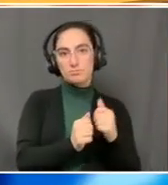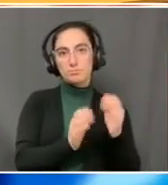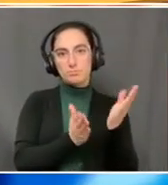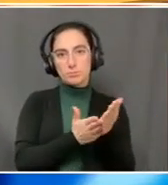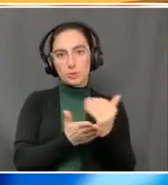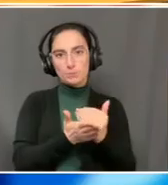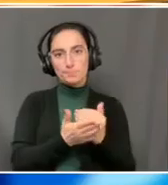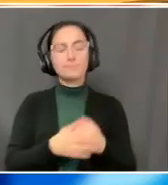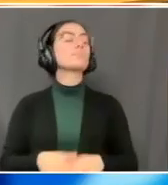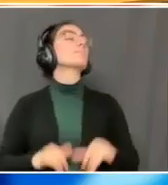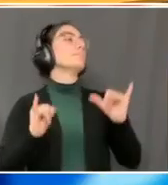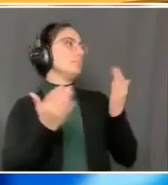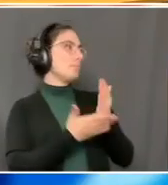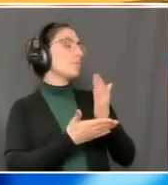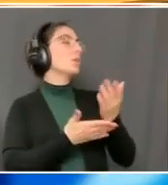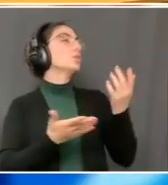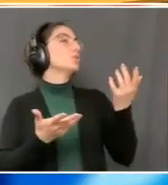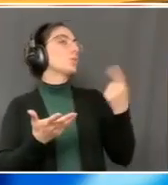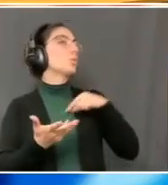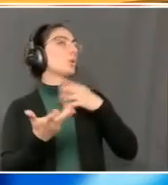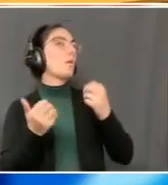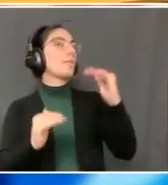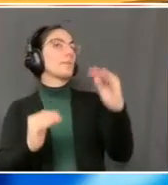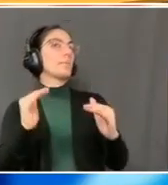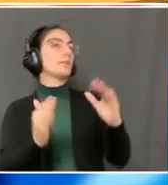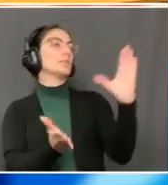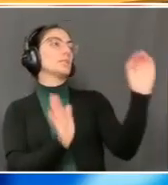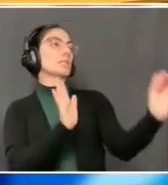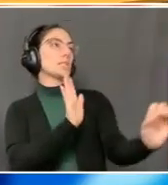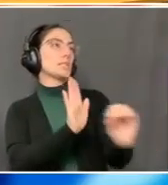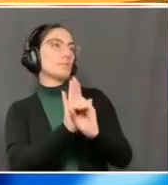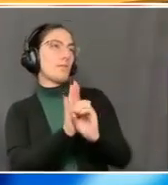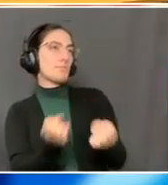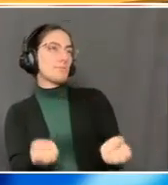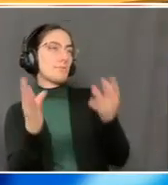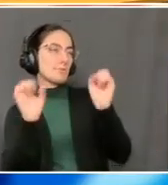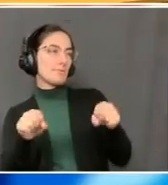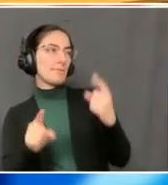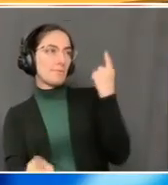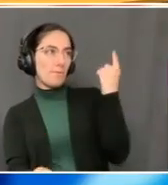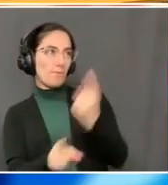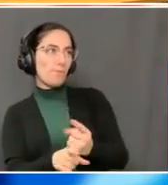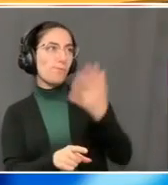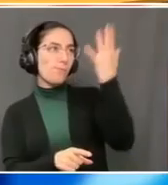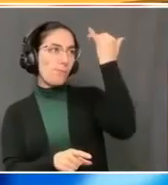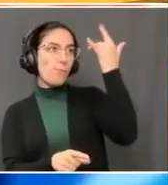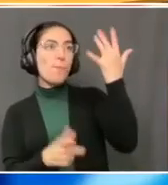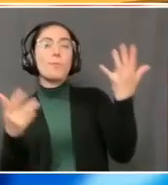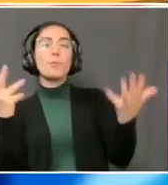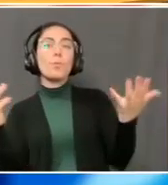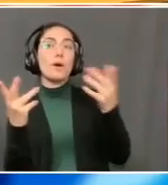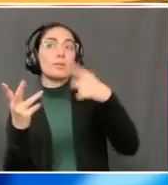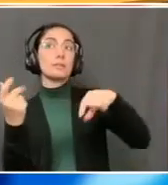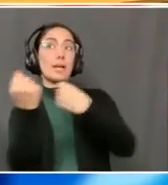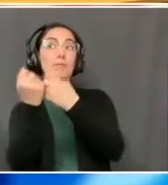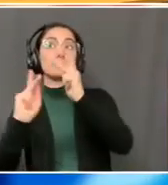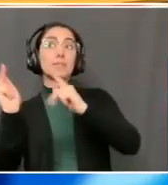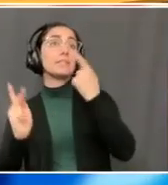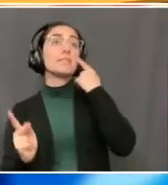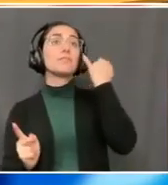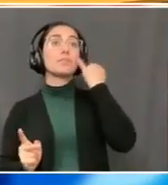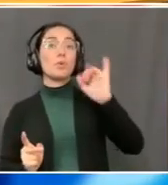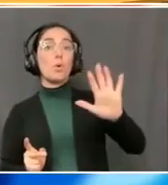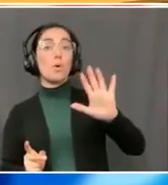small as possible, right? And because I think to the point that advocates and partners are making is that like if your variance is always large, then you